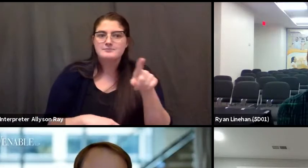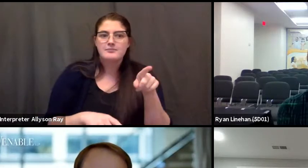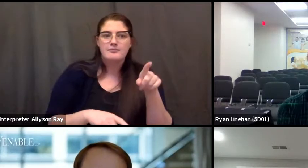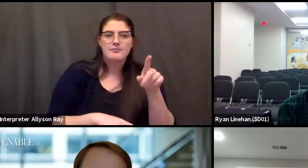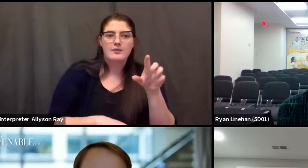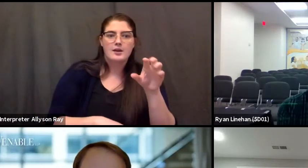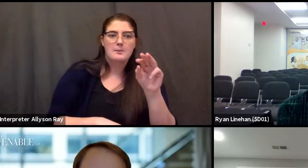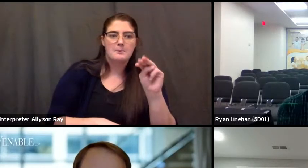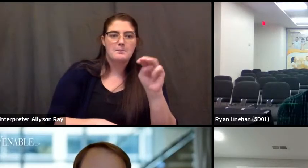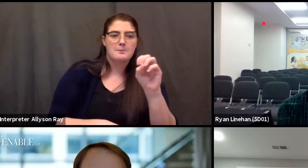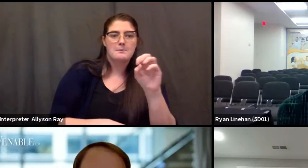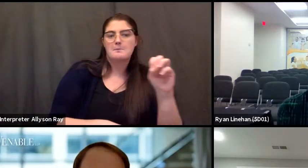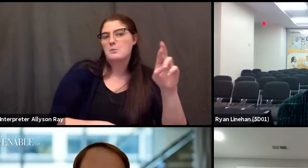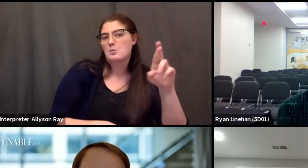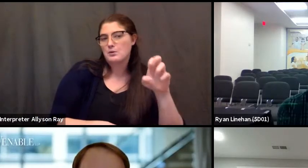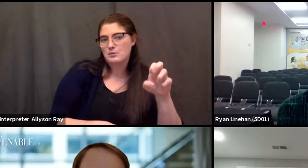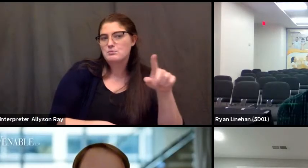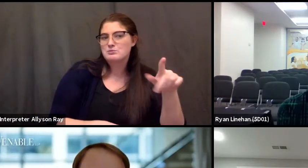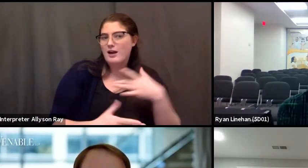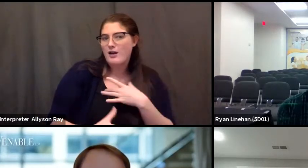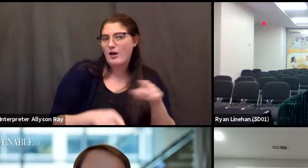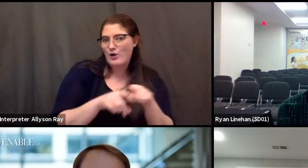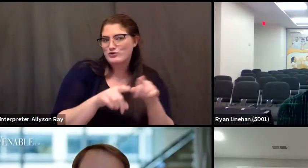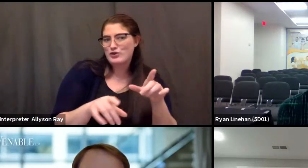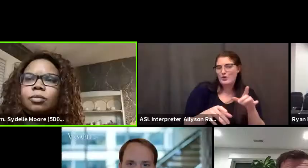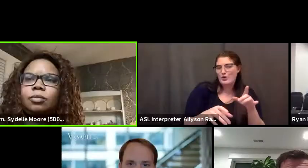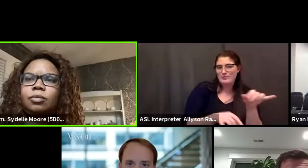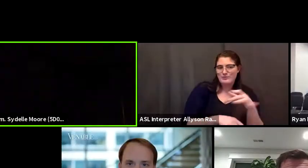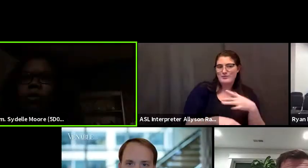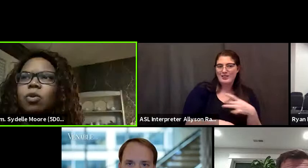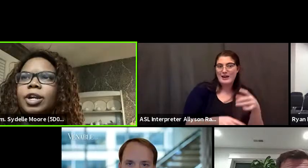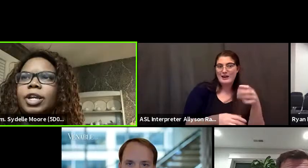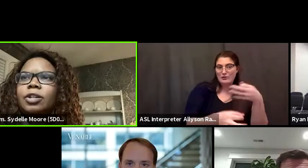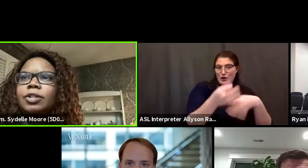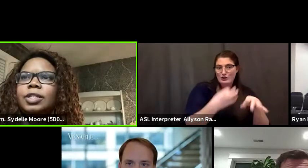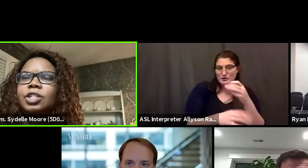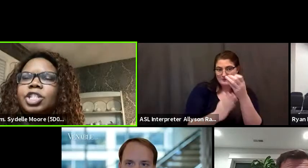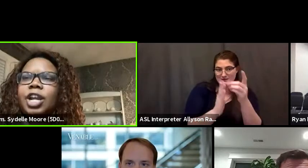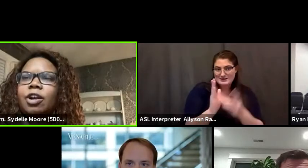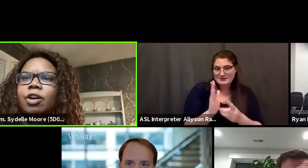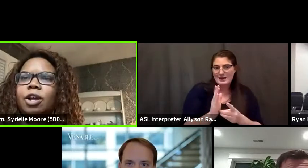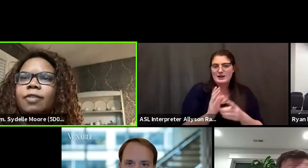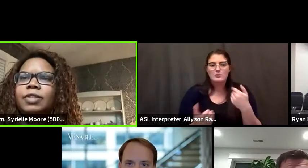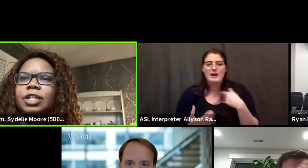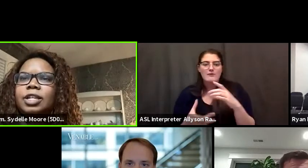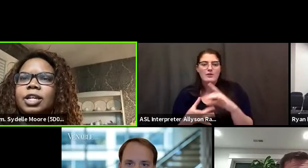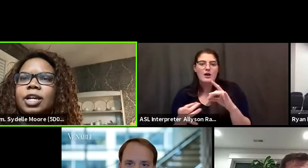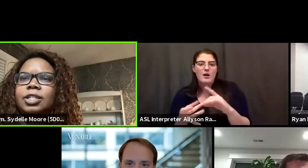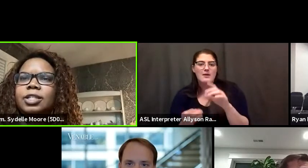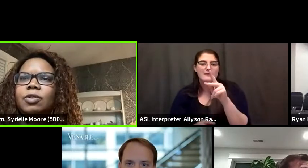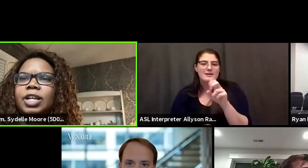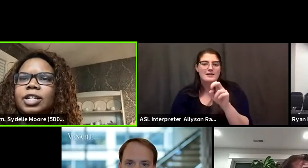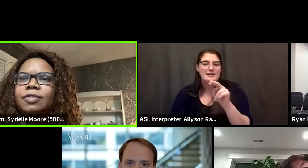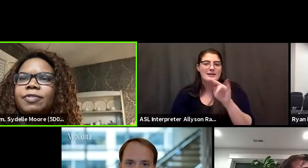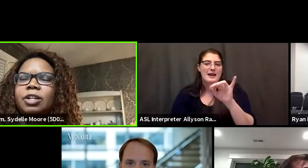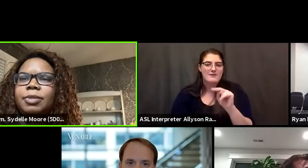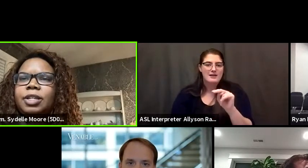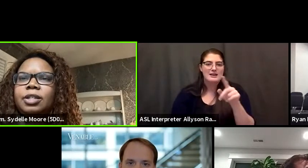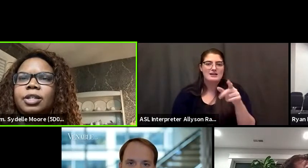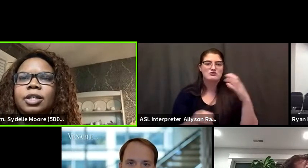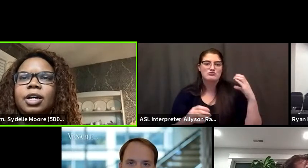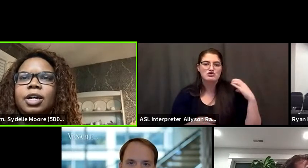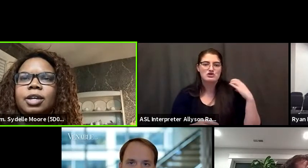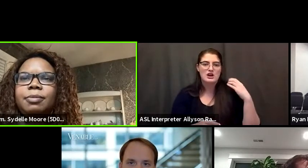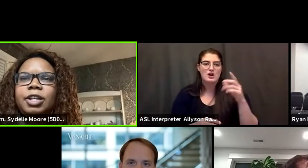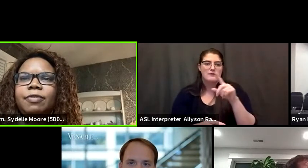the alternative design. And then we had a comment here from Kevin Horgan, who is the chair of the Zoning and